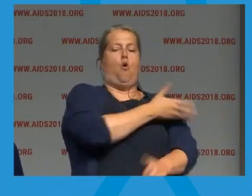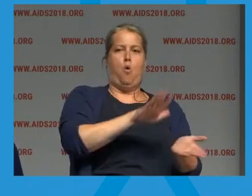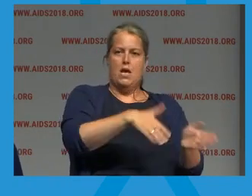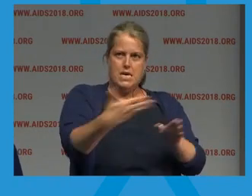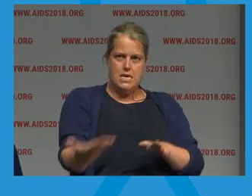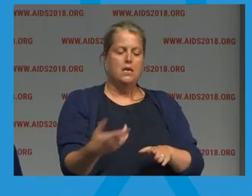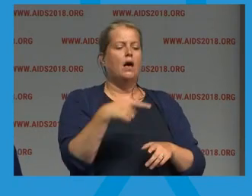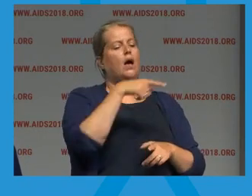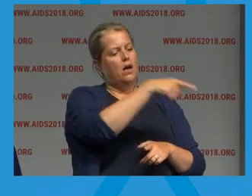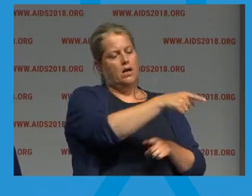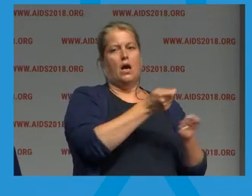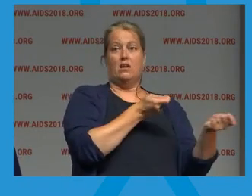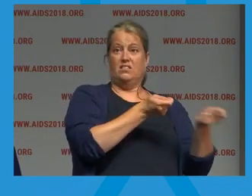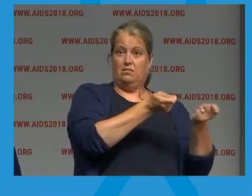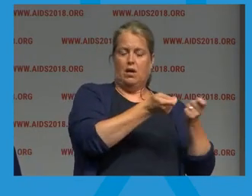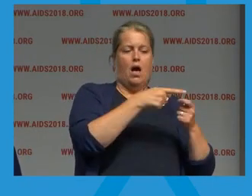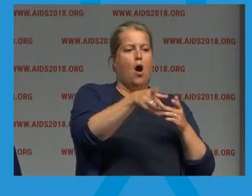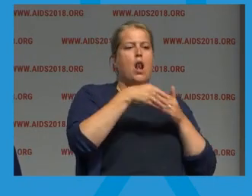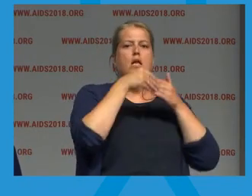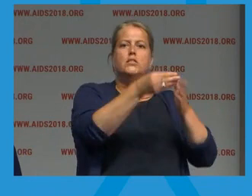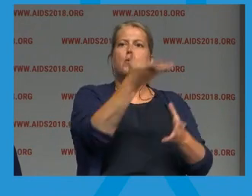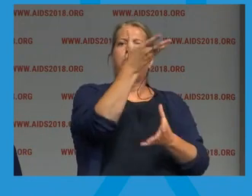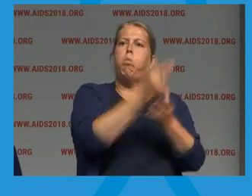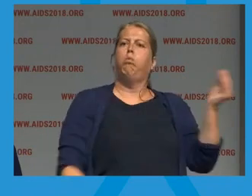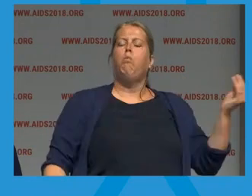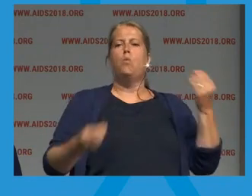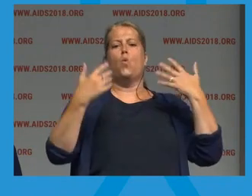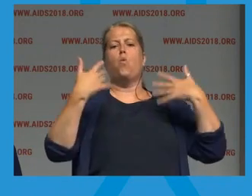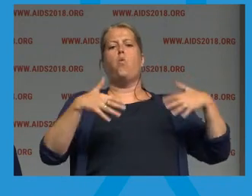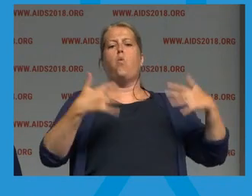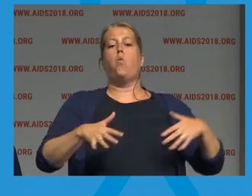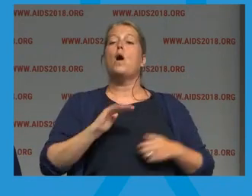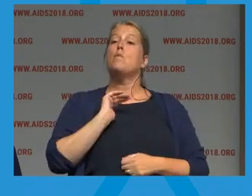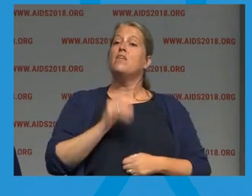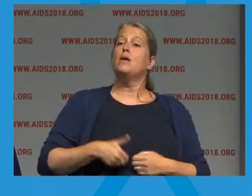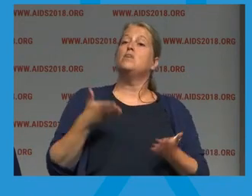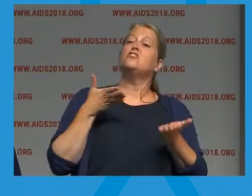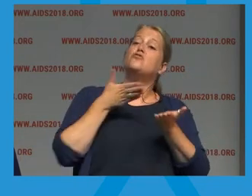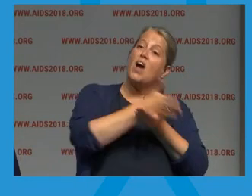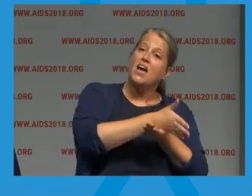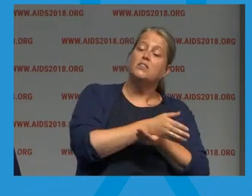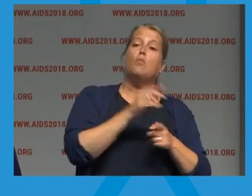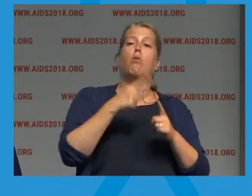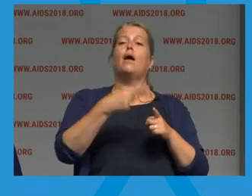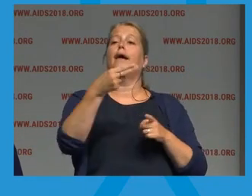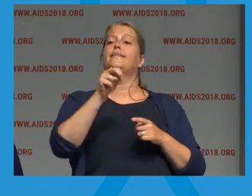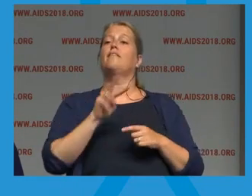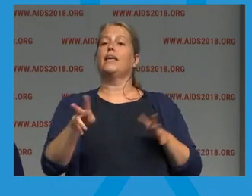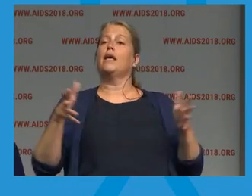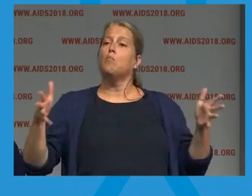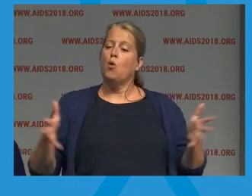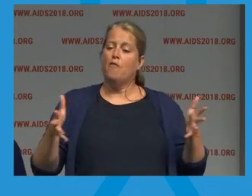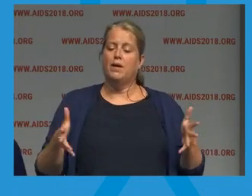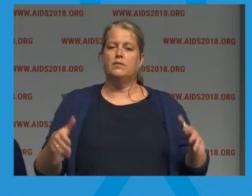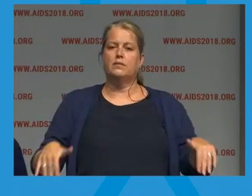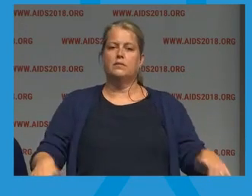in a huge leadership gap within PWN, and the women's rights and HIV movement were just taken